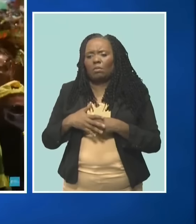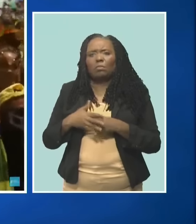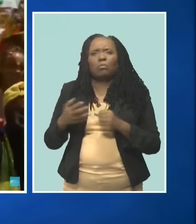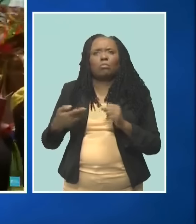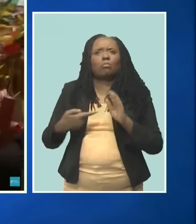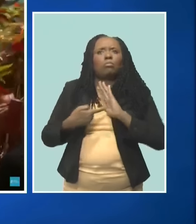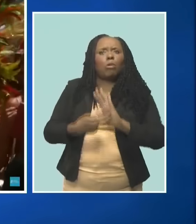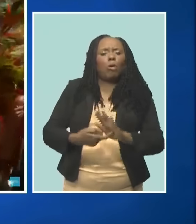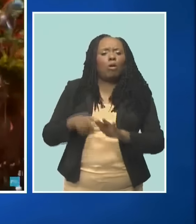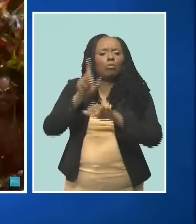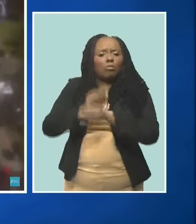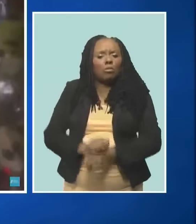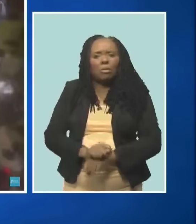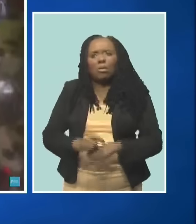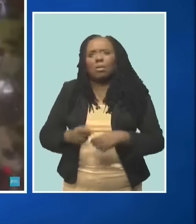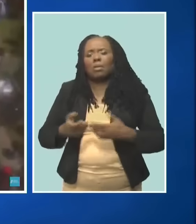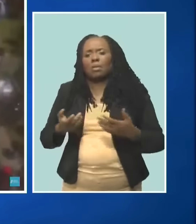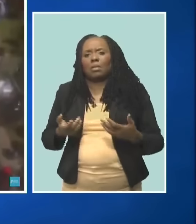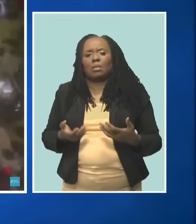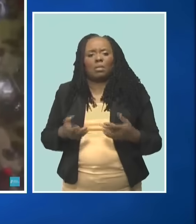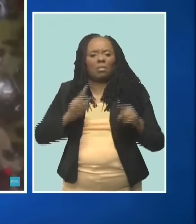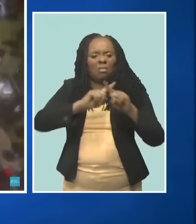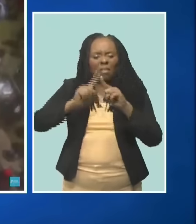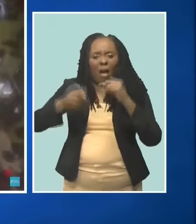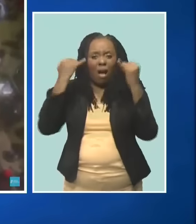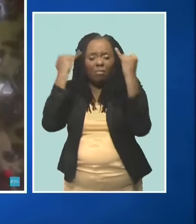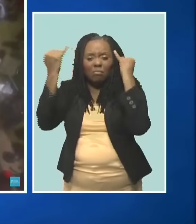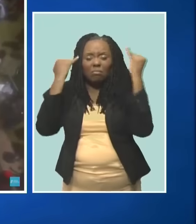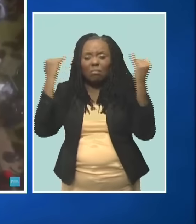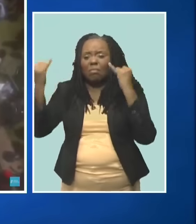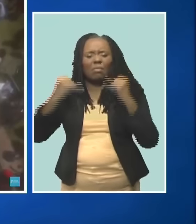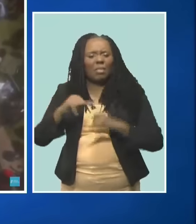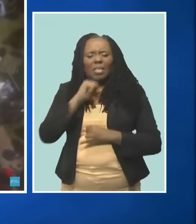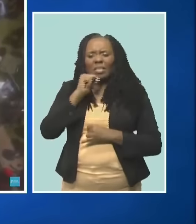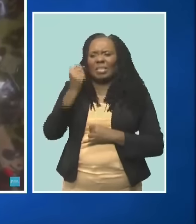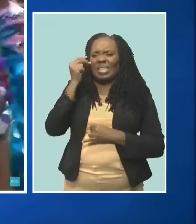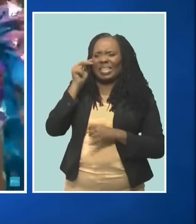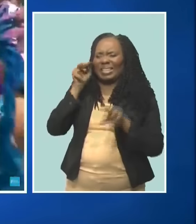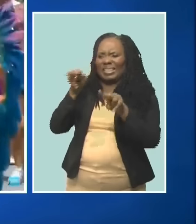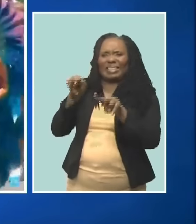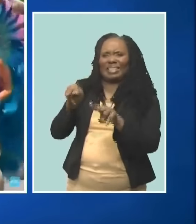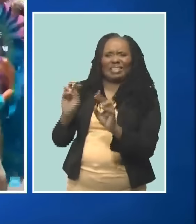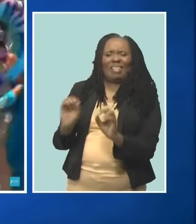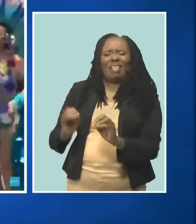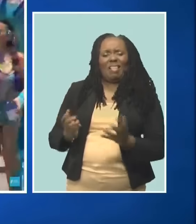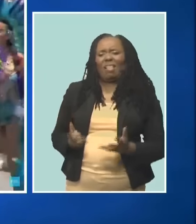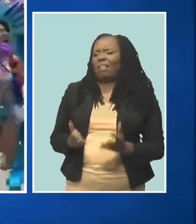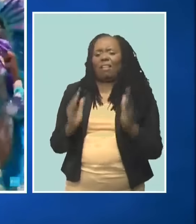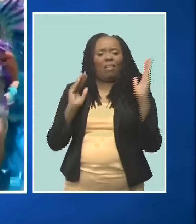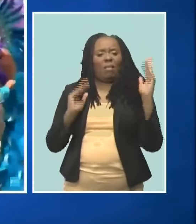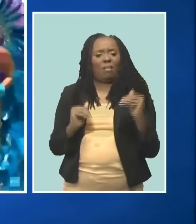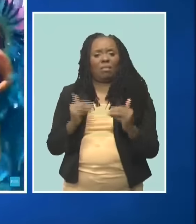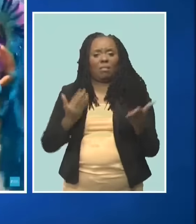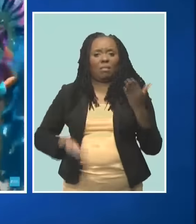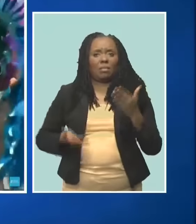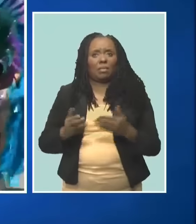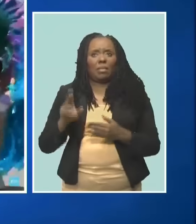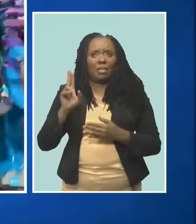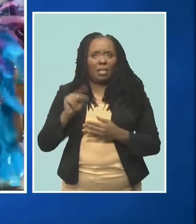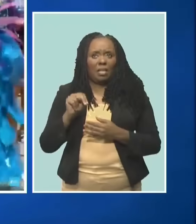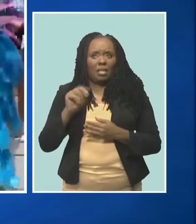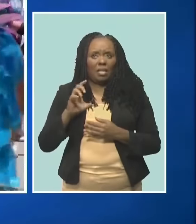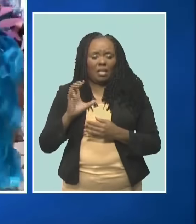from canvas to the street their ideas. And I'm not seeing that anymore. And I'm hoping that maybe the NCF,